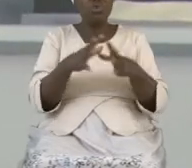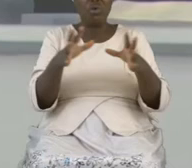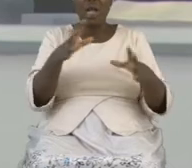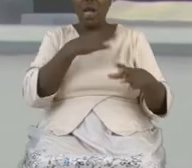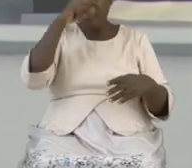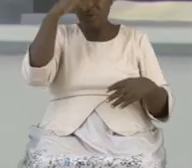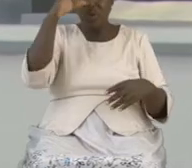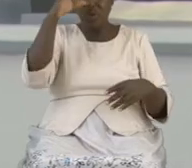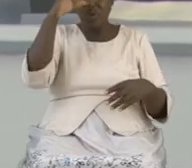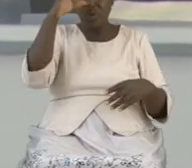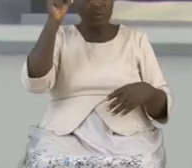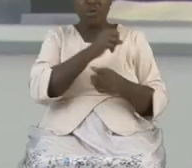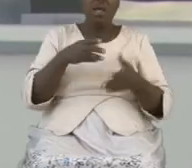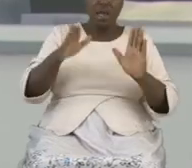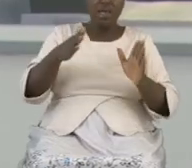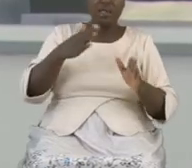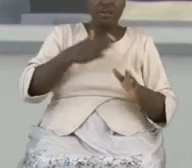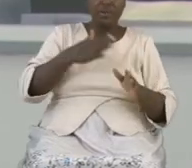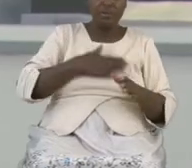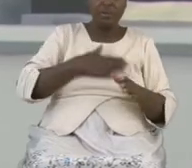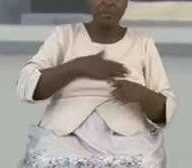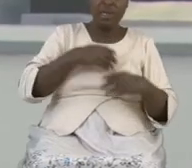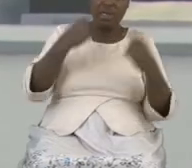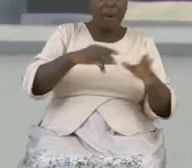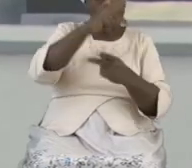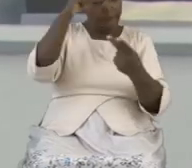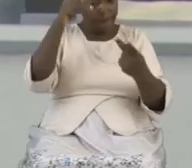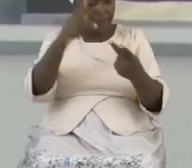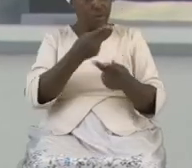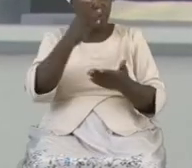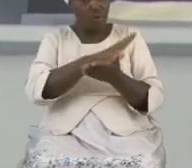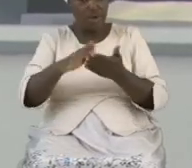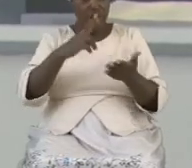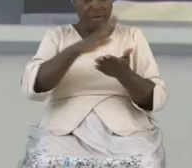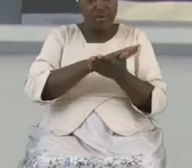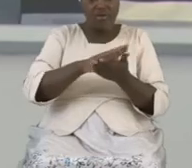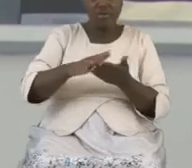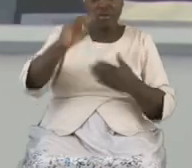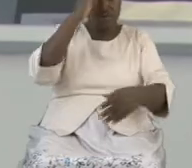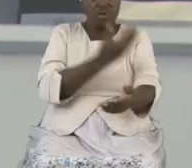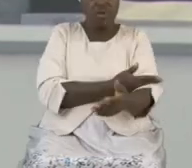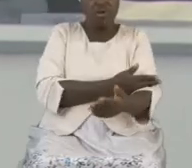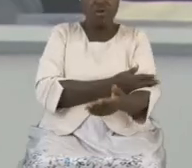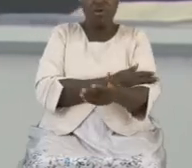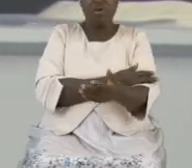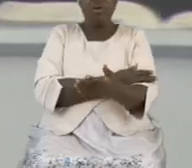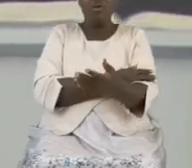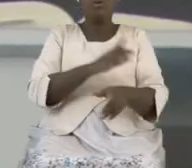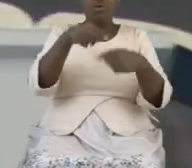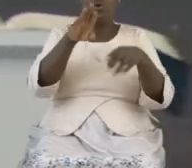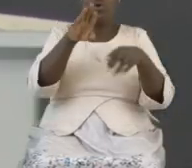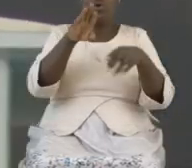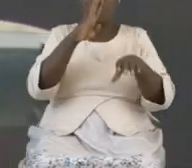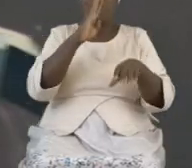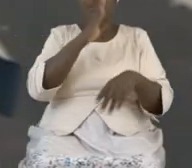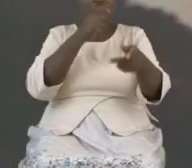my sinless, perfect, holy, righteous son go and be your substitute. And it says, and